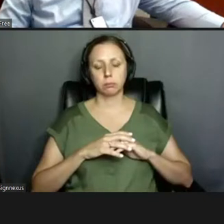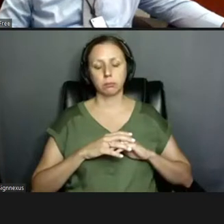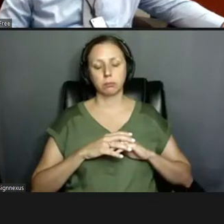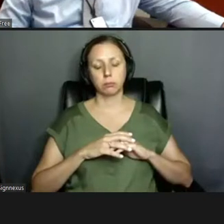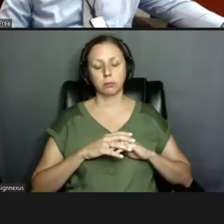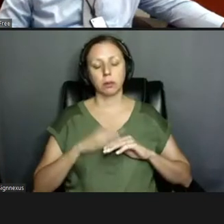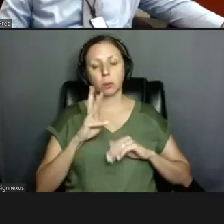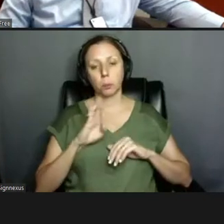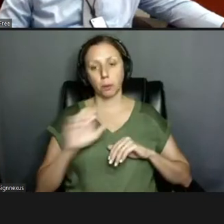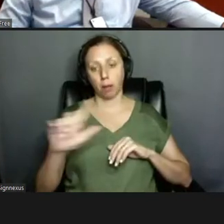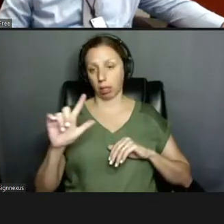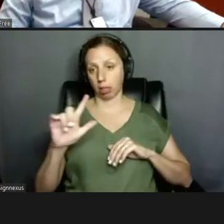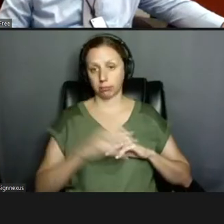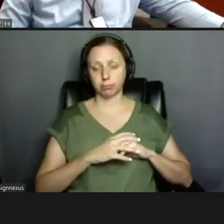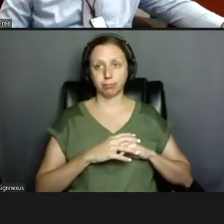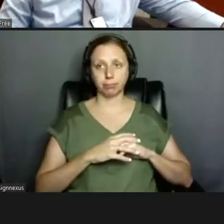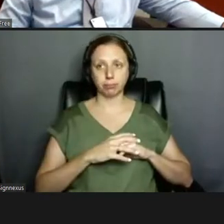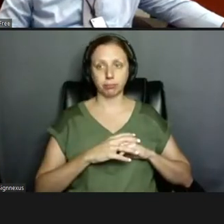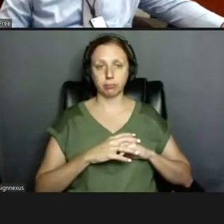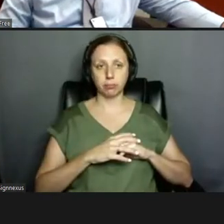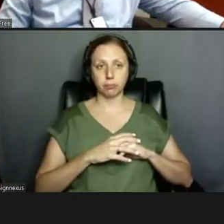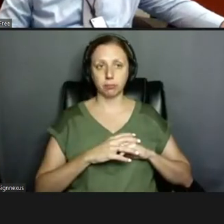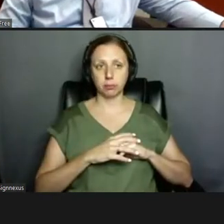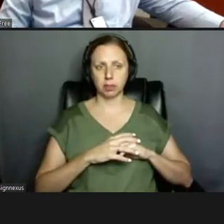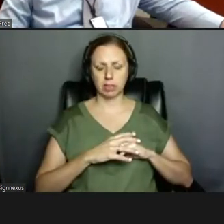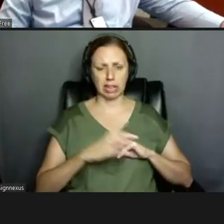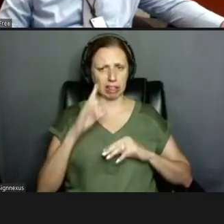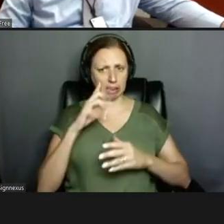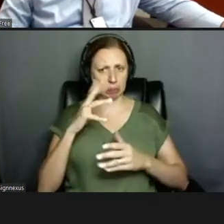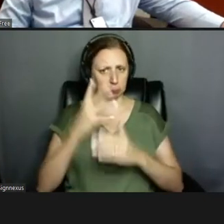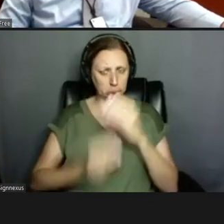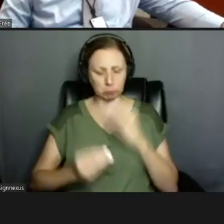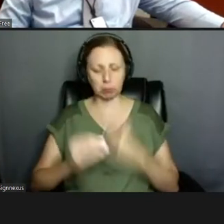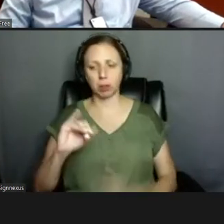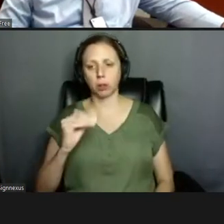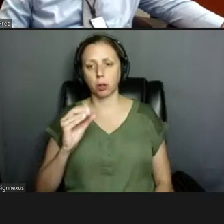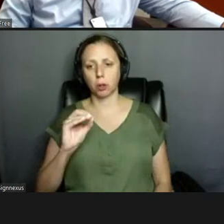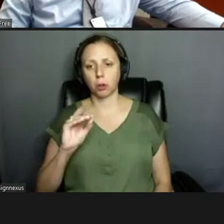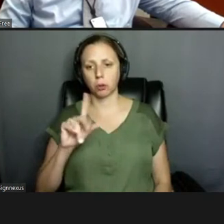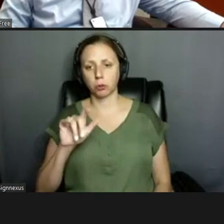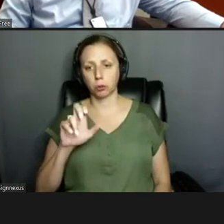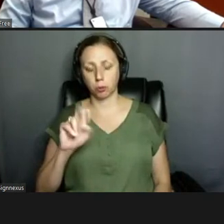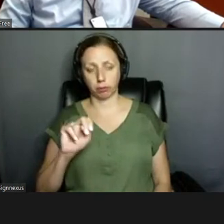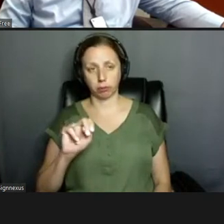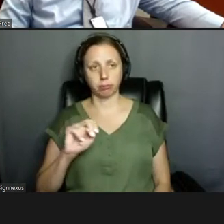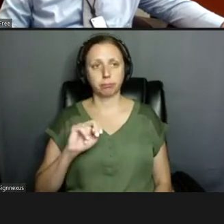Well, don't think you're on anymore. Well,